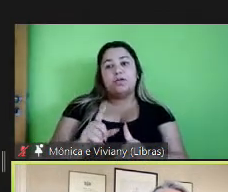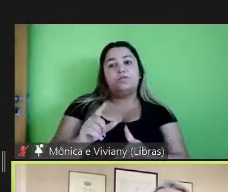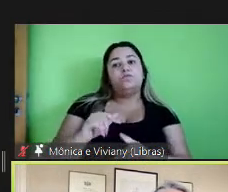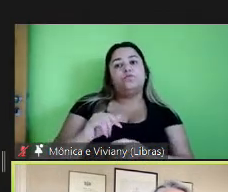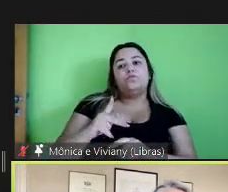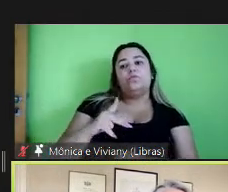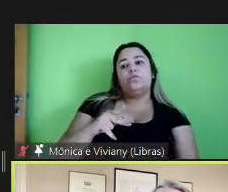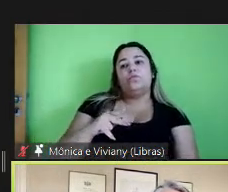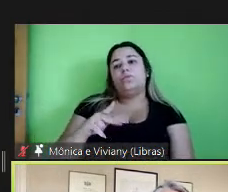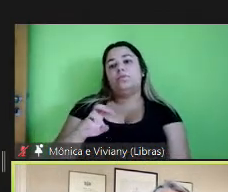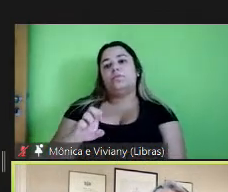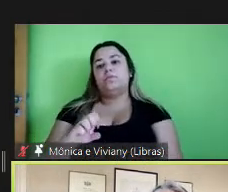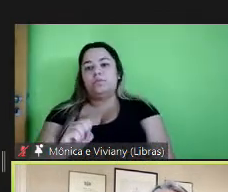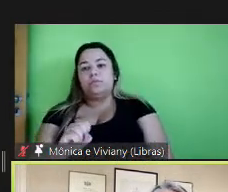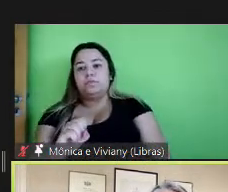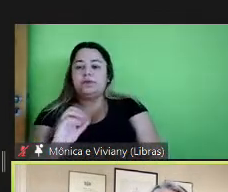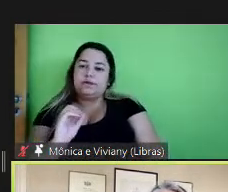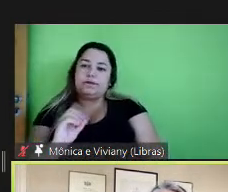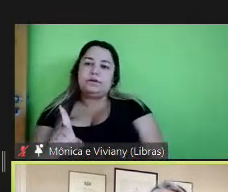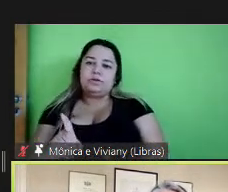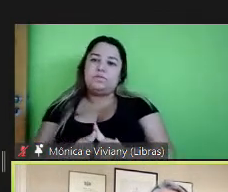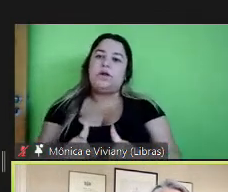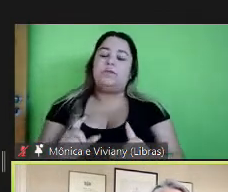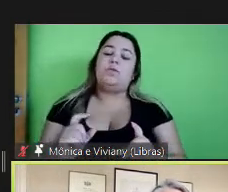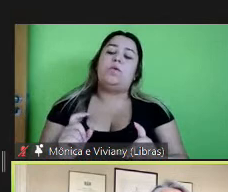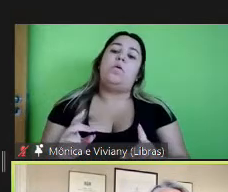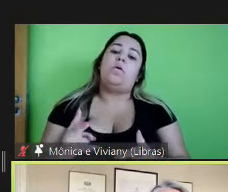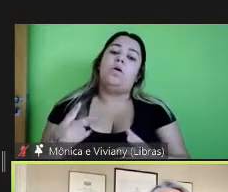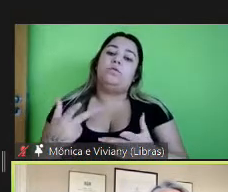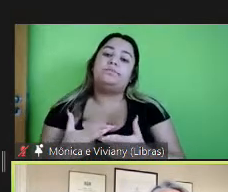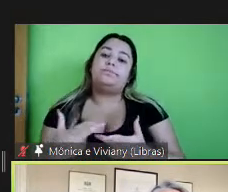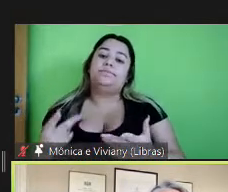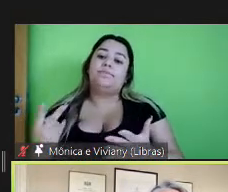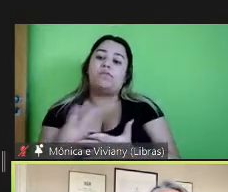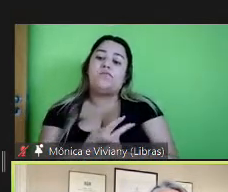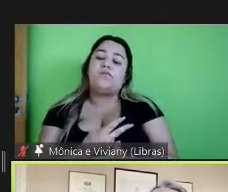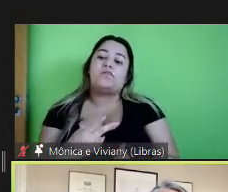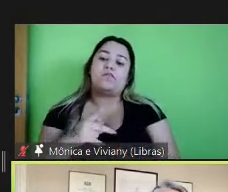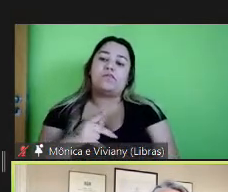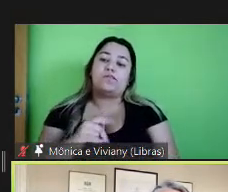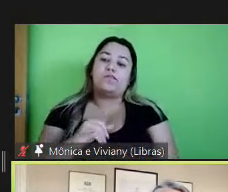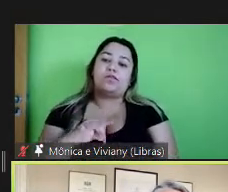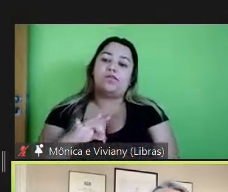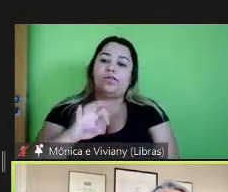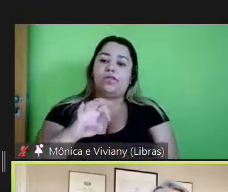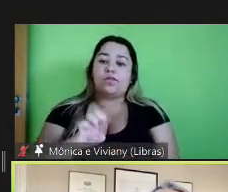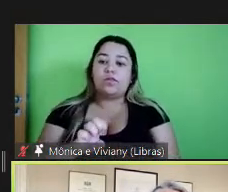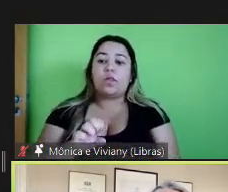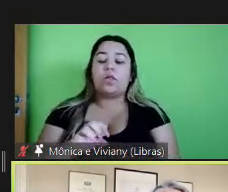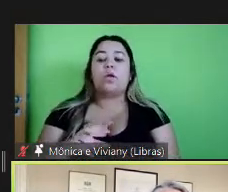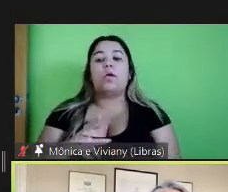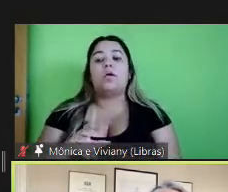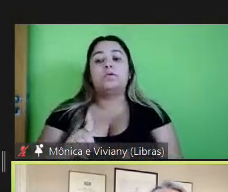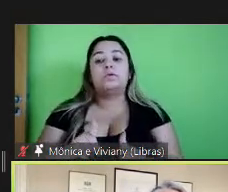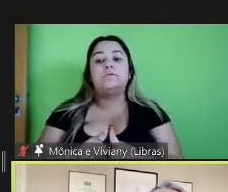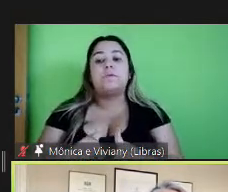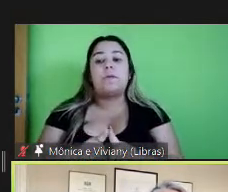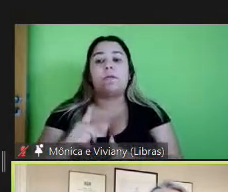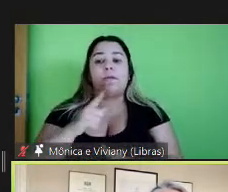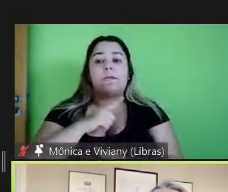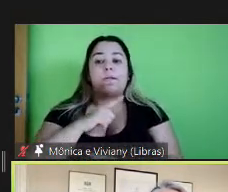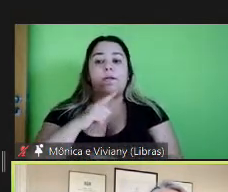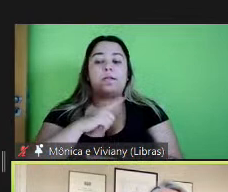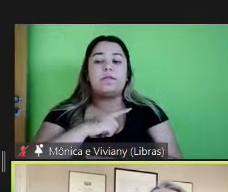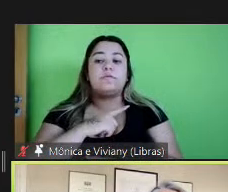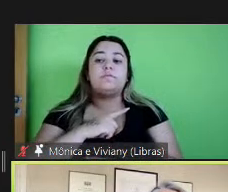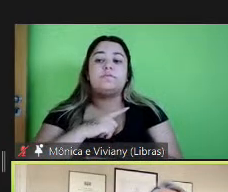for the patient and ultimately also for the provider. We have to accept that a patient might not be ready to have a discussion